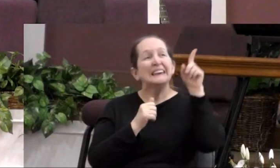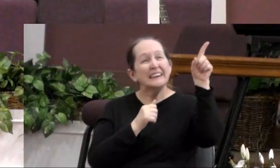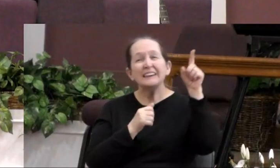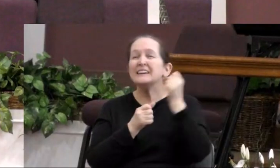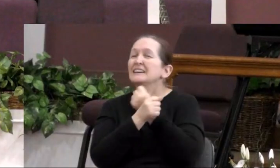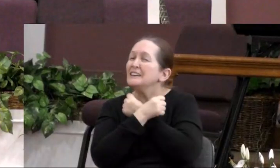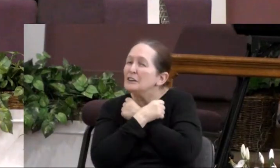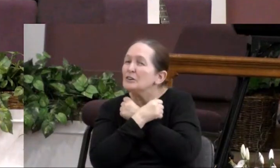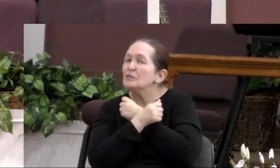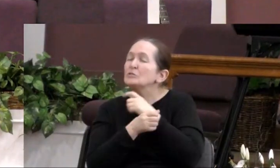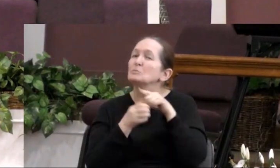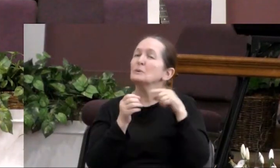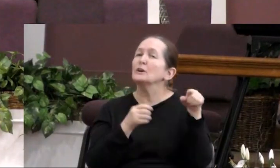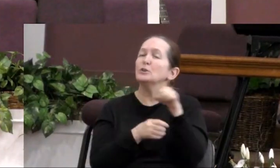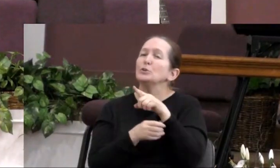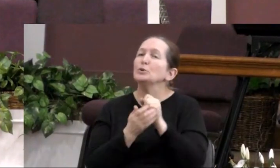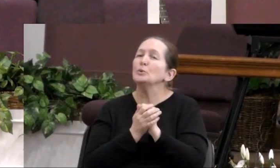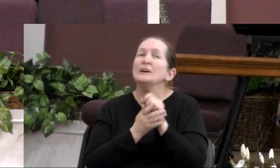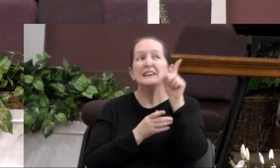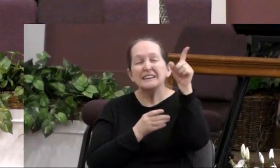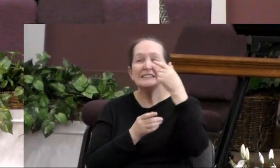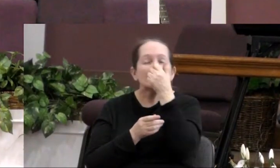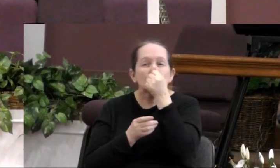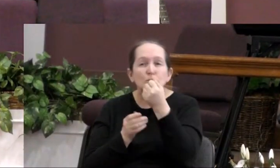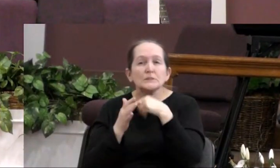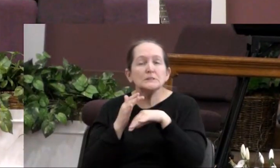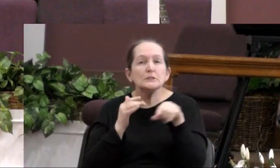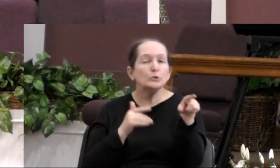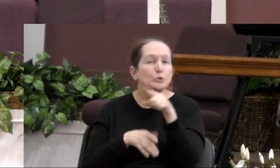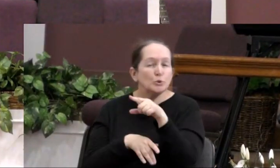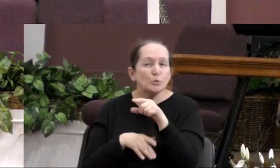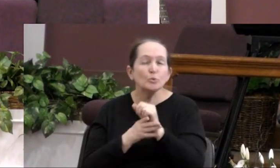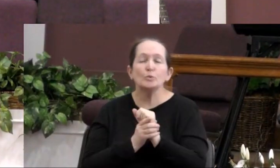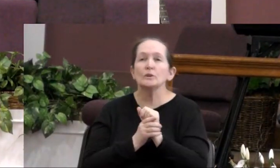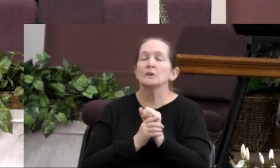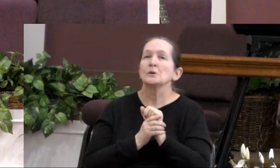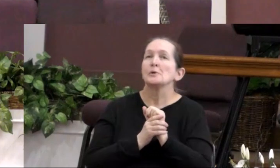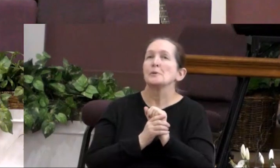you. He's interested in you.